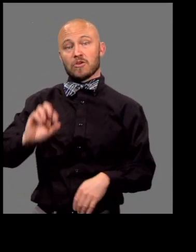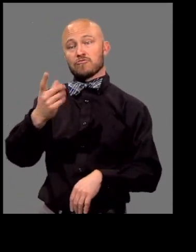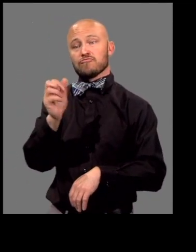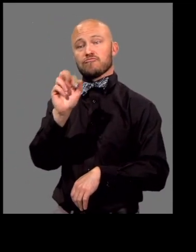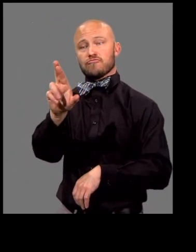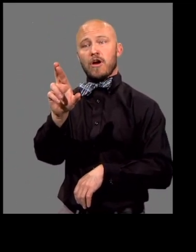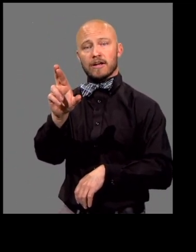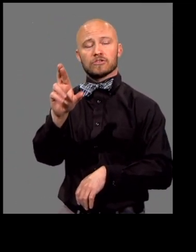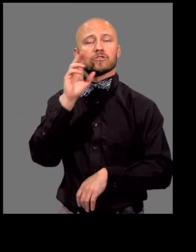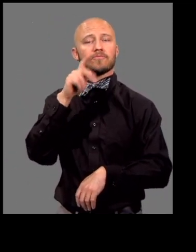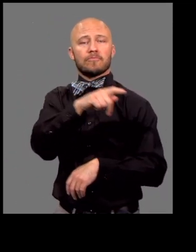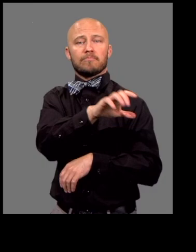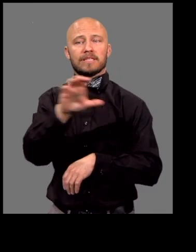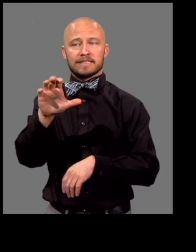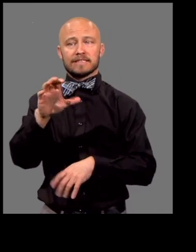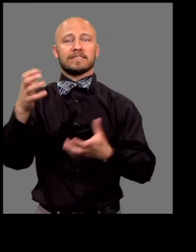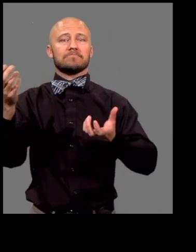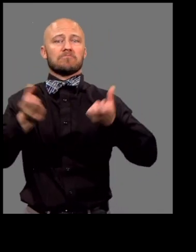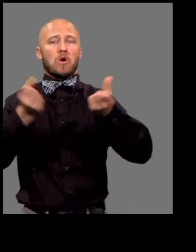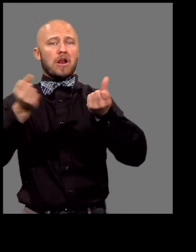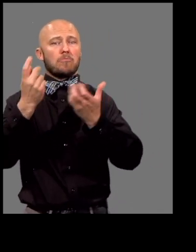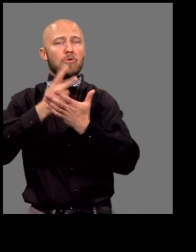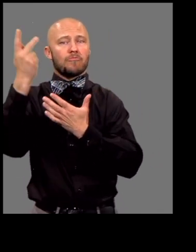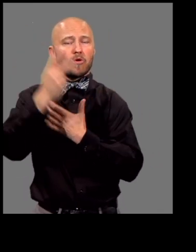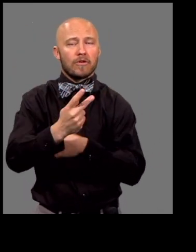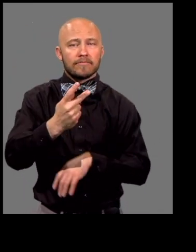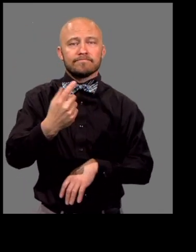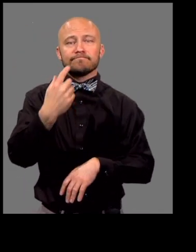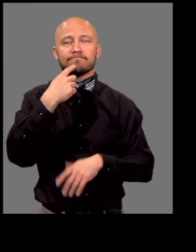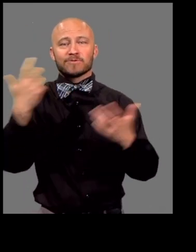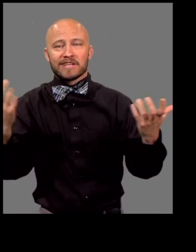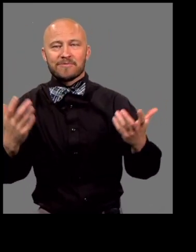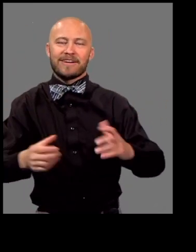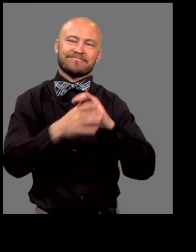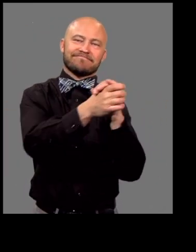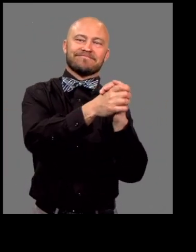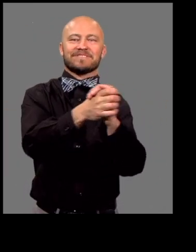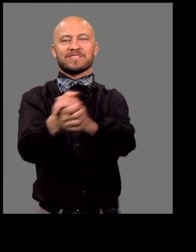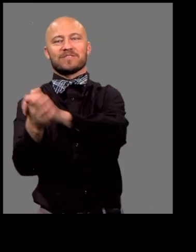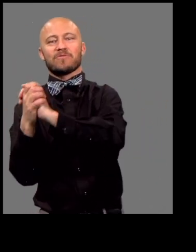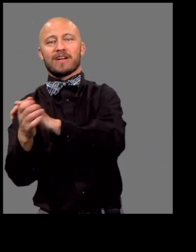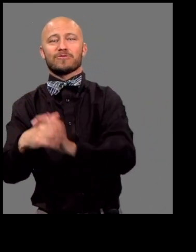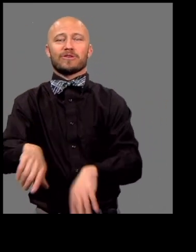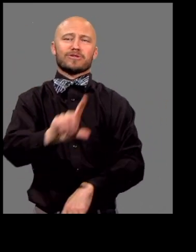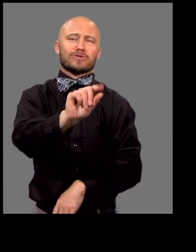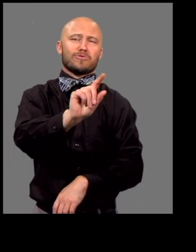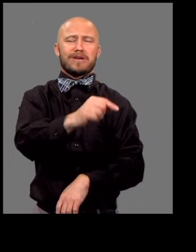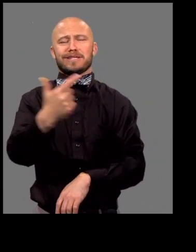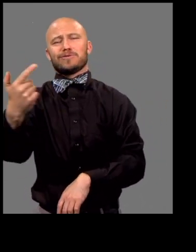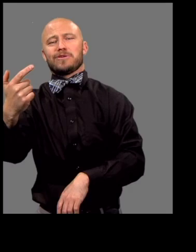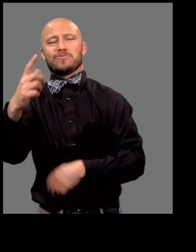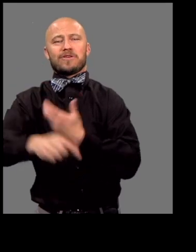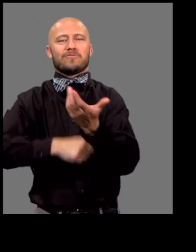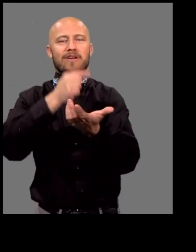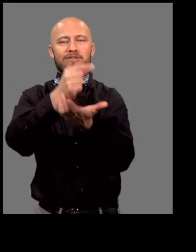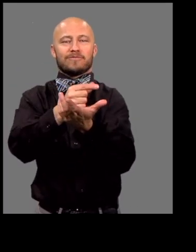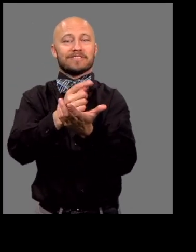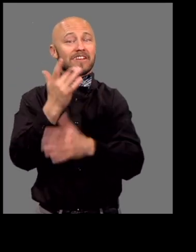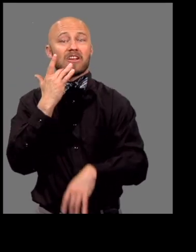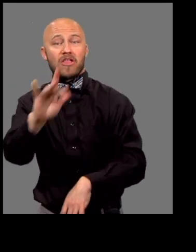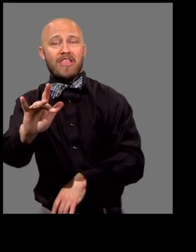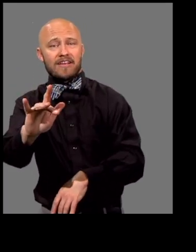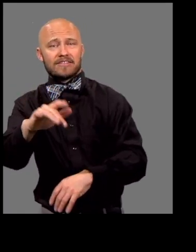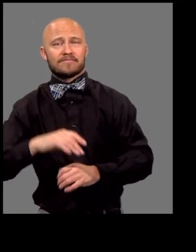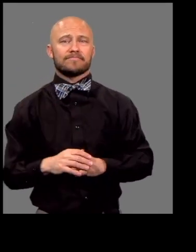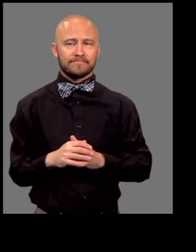Roger Fannin-Schmidt with Pueblo Community College Automotive Program, and I just want to say congratulations to all the 2021 graduates.